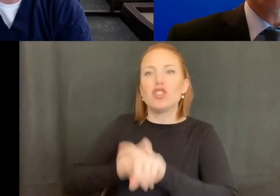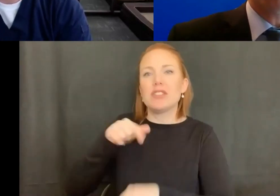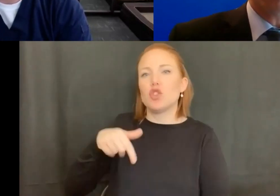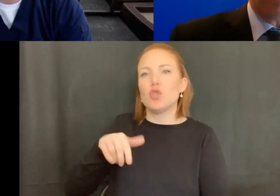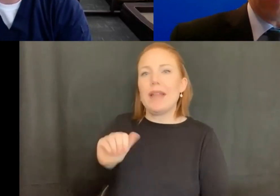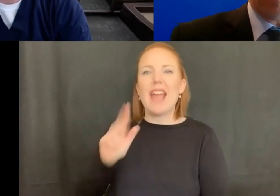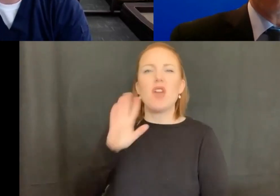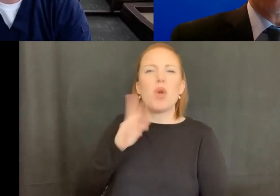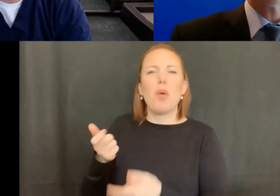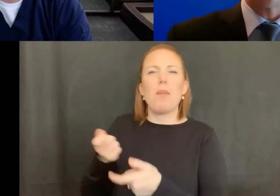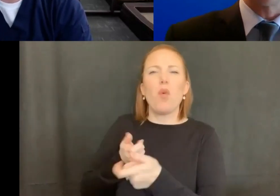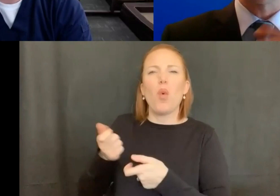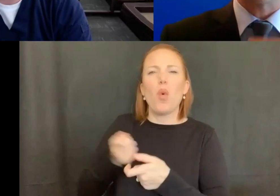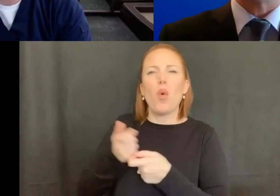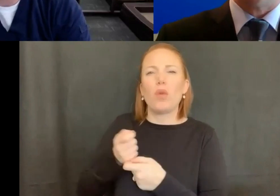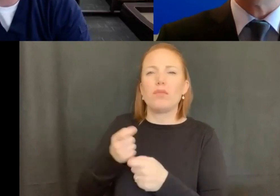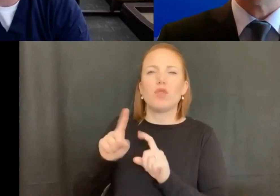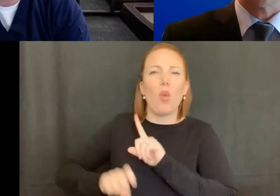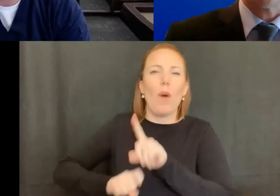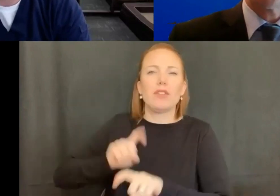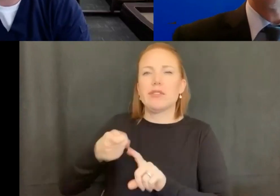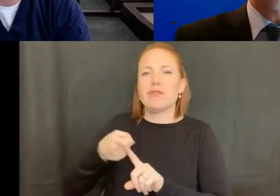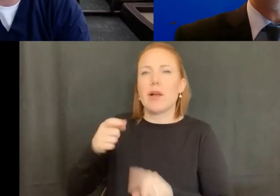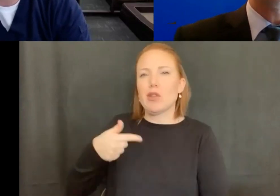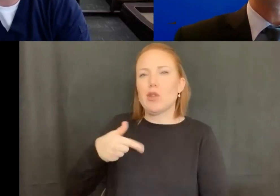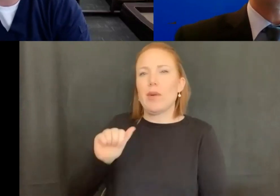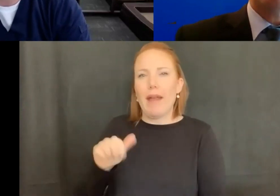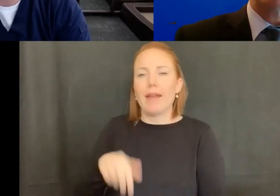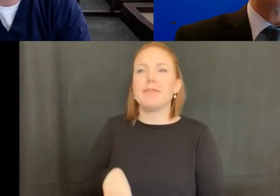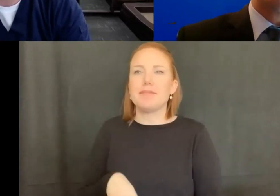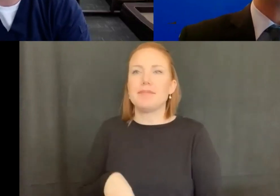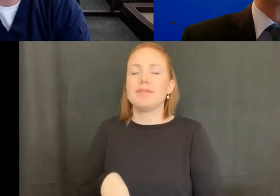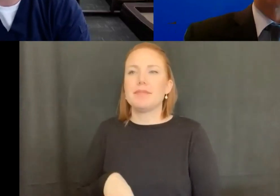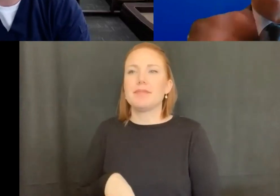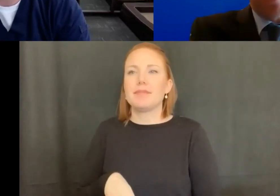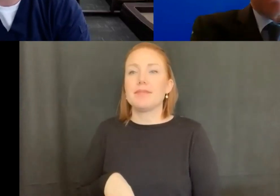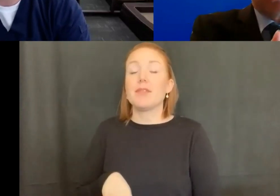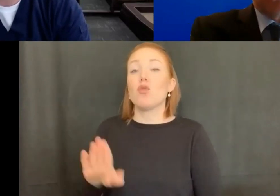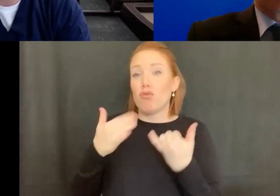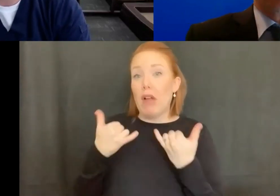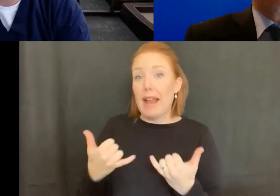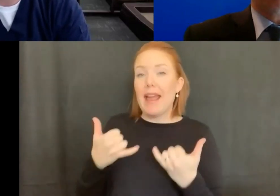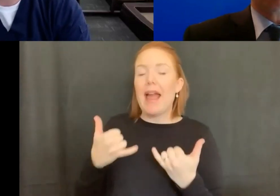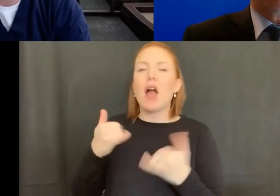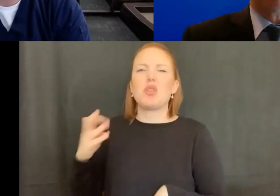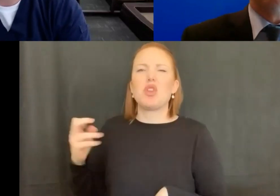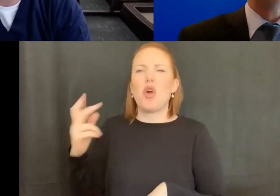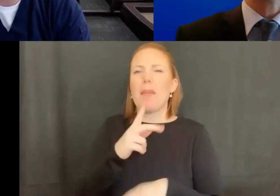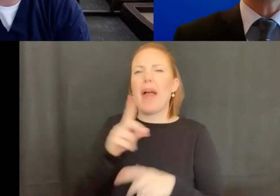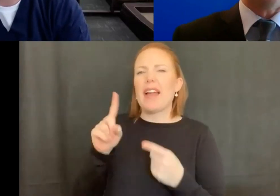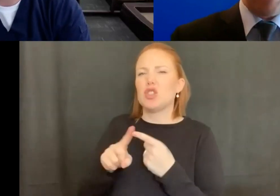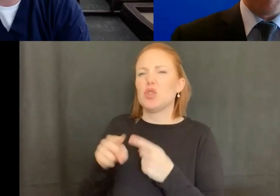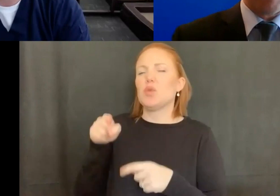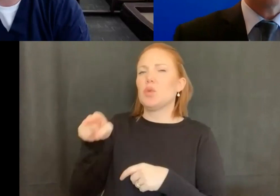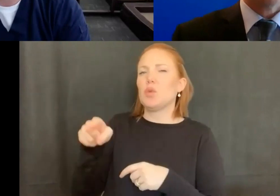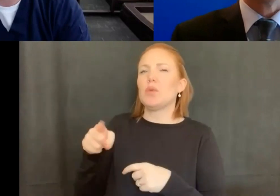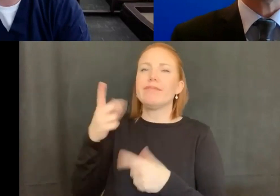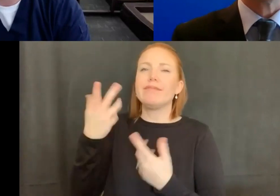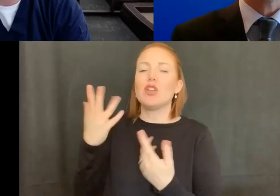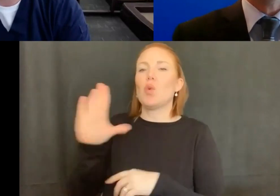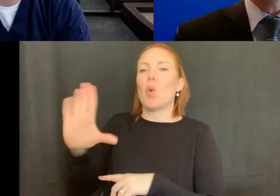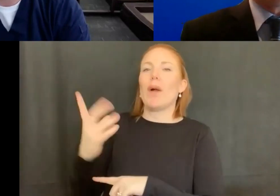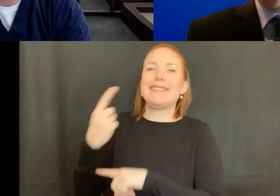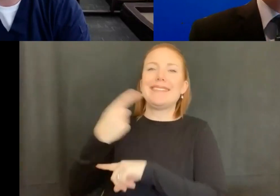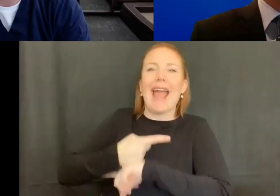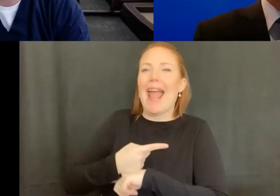as we go along. So I'll start looking for your questions as I see them. Right now, let's go back to sort of a day in the life. Take